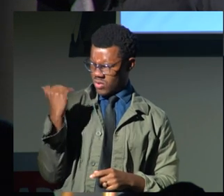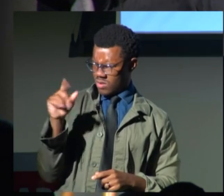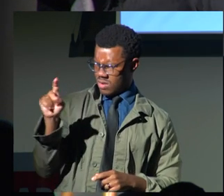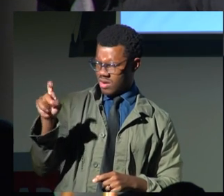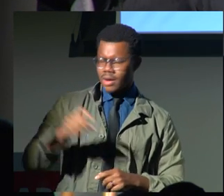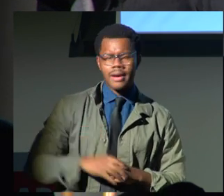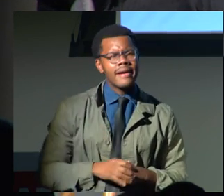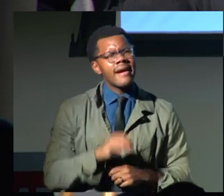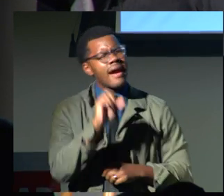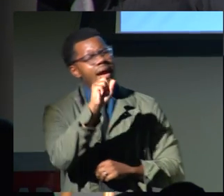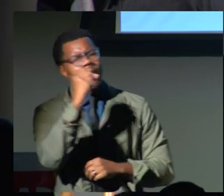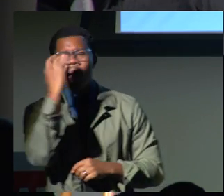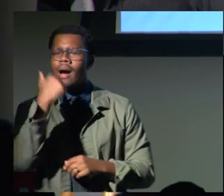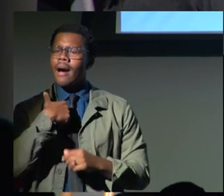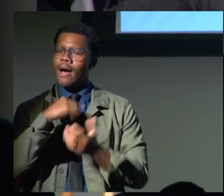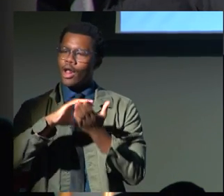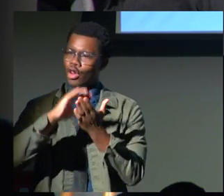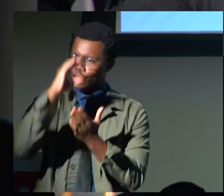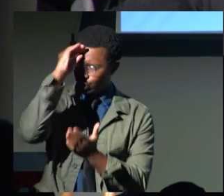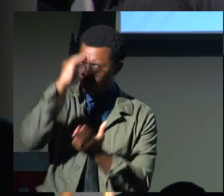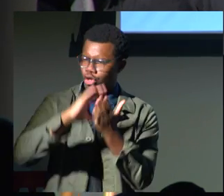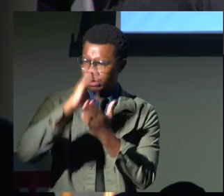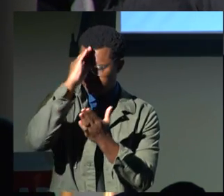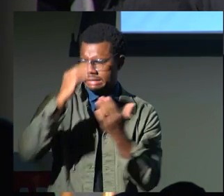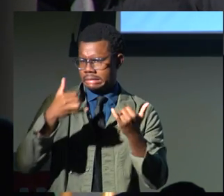I was learning. You know,